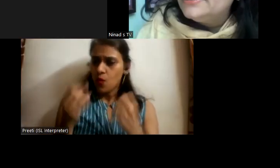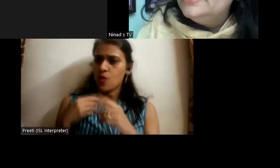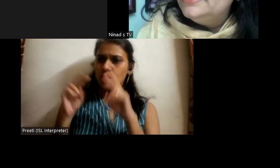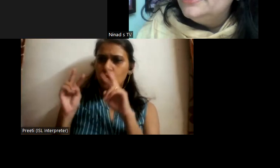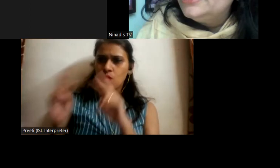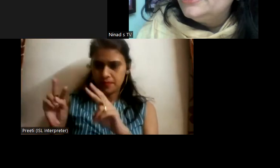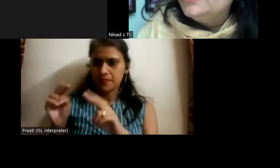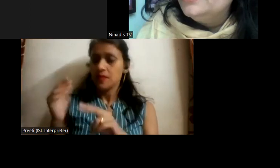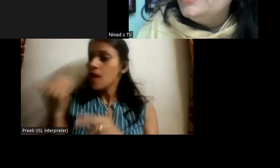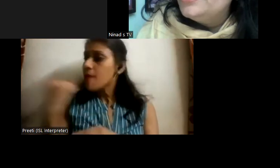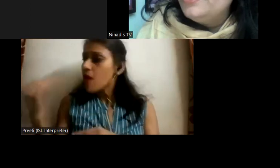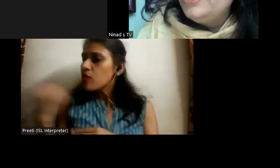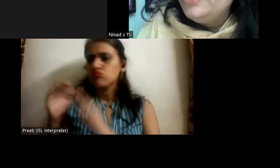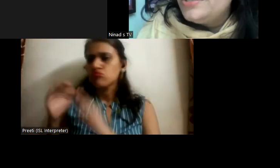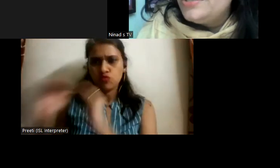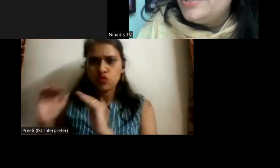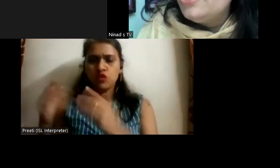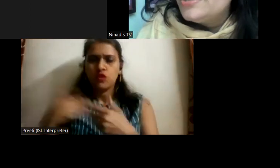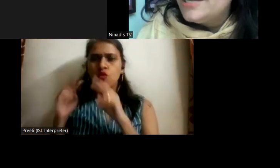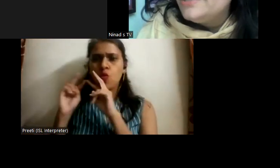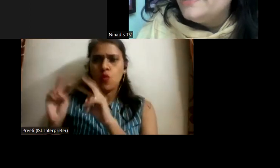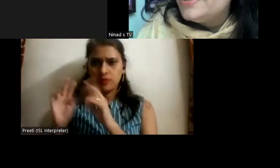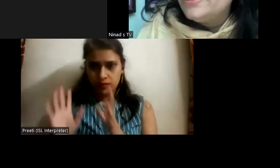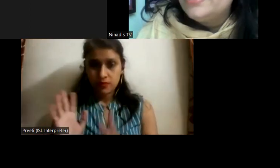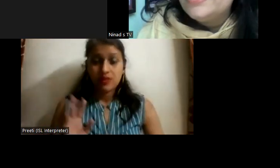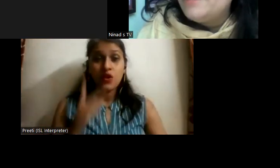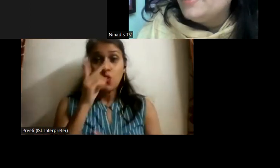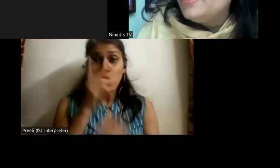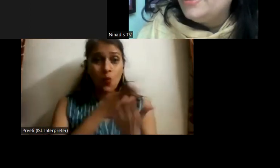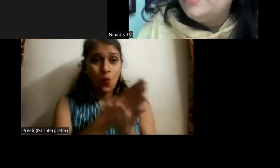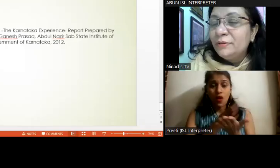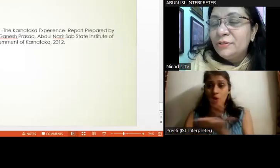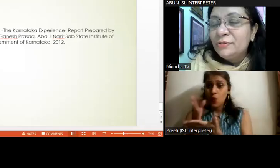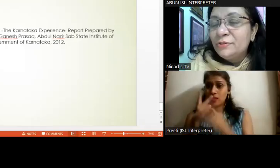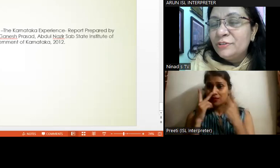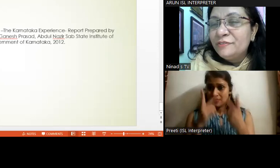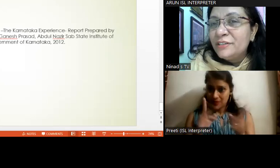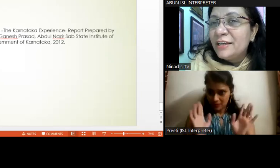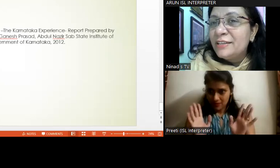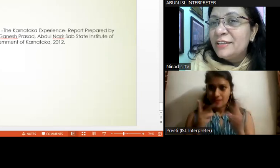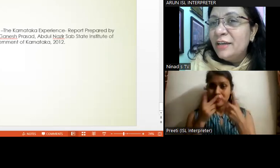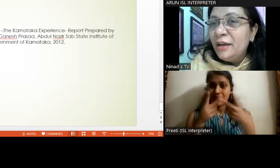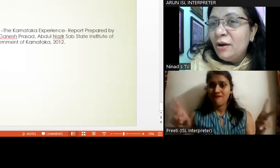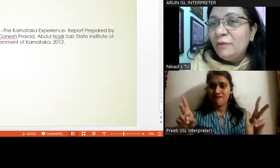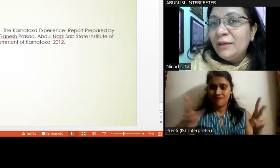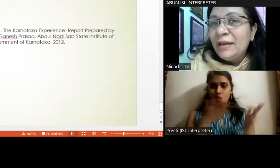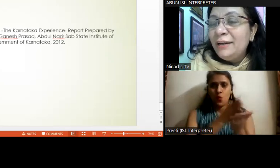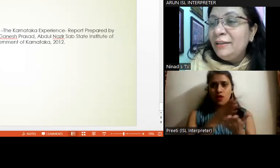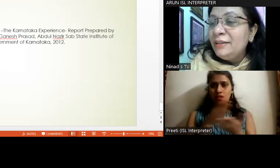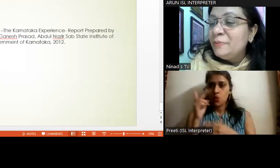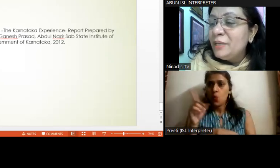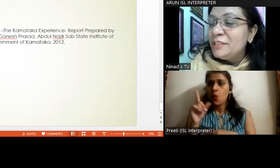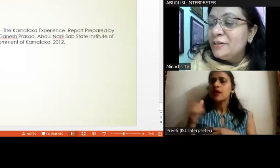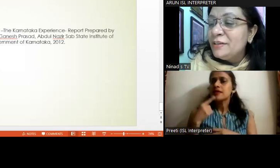brother. So you see the two sides of this, the same, the two different sides, that on one hand,